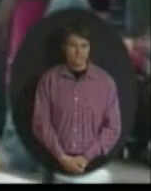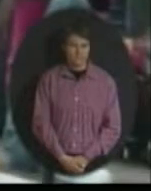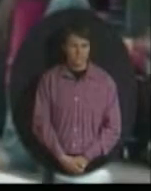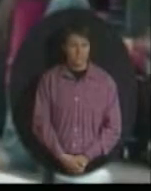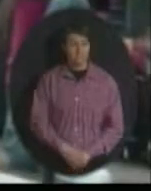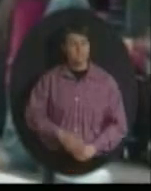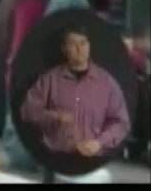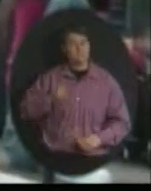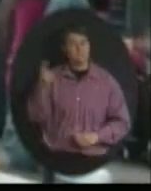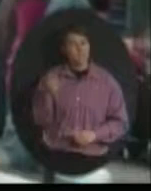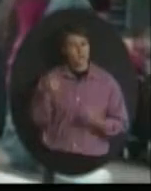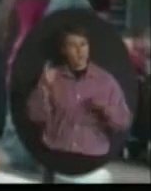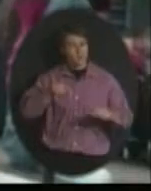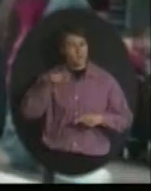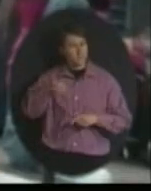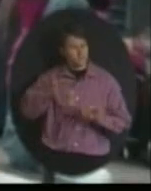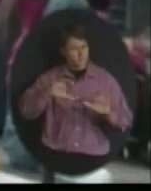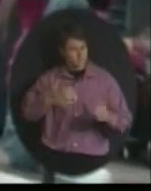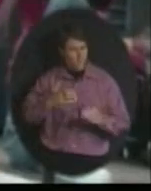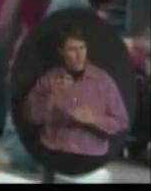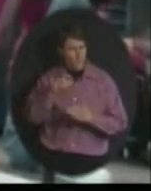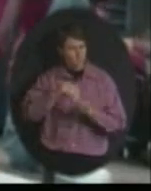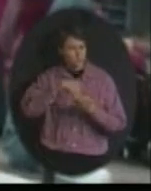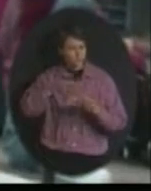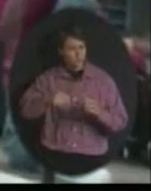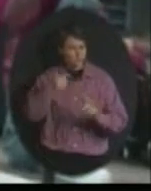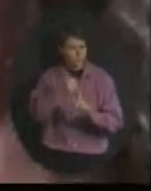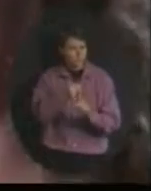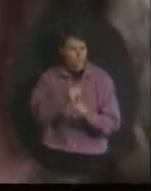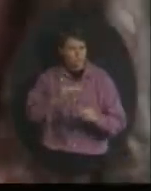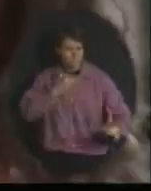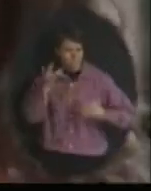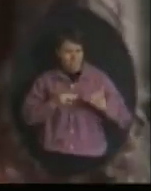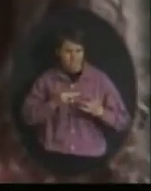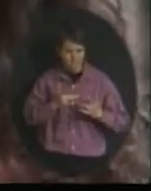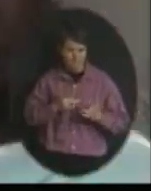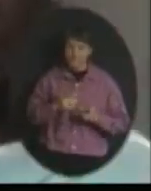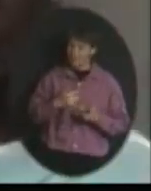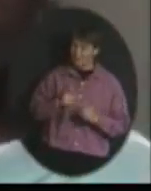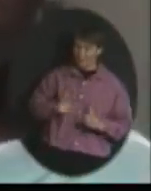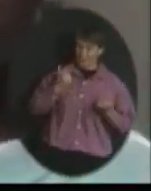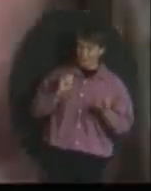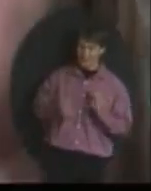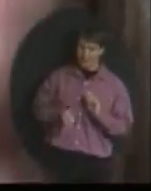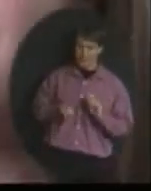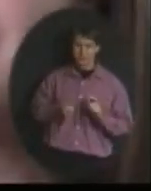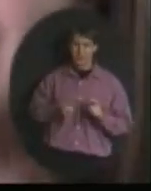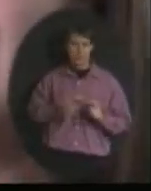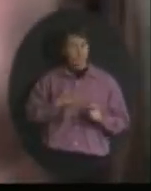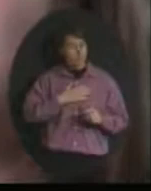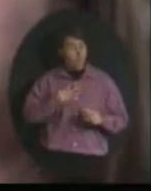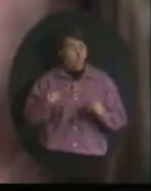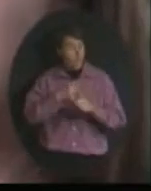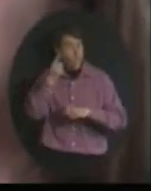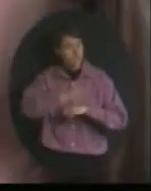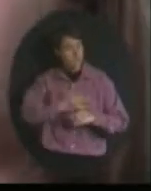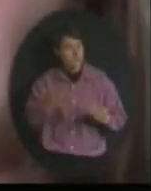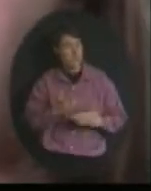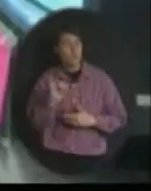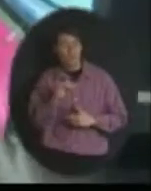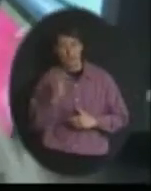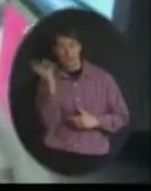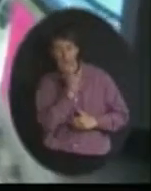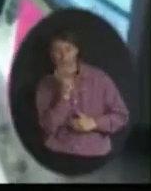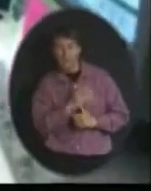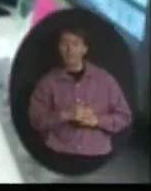There's something going on in this classroom that has students fired up. It's life-changing. Fantastic. My first day in here was like,